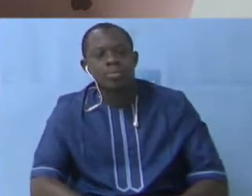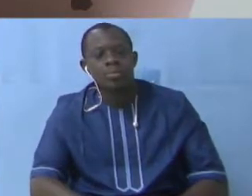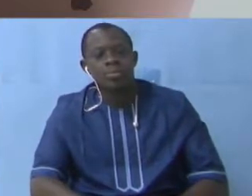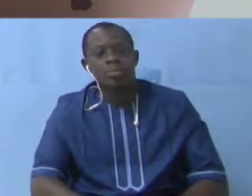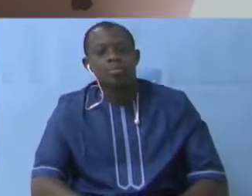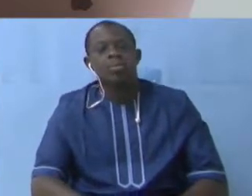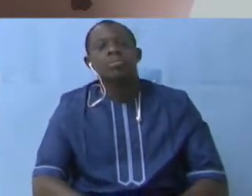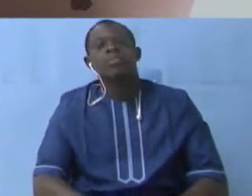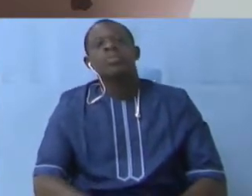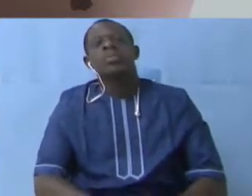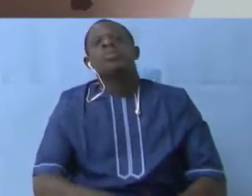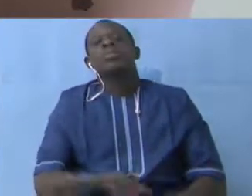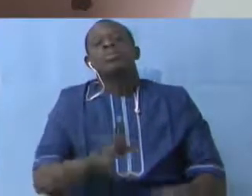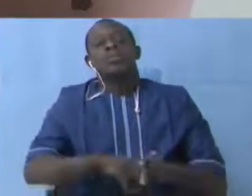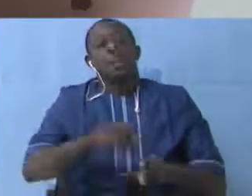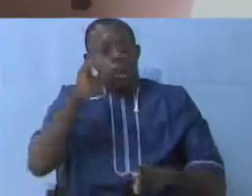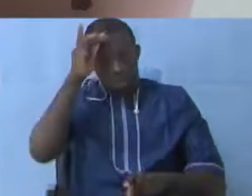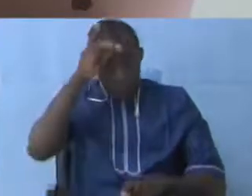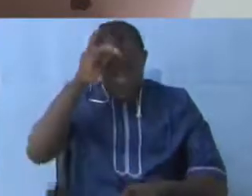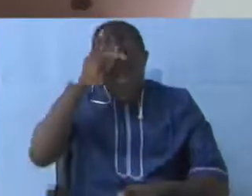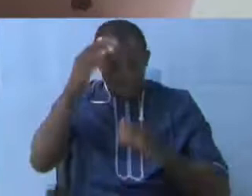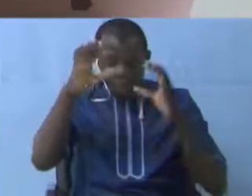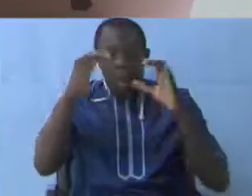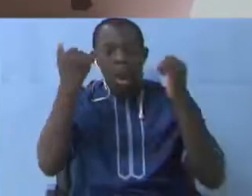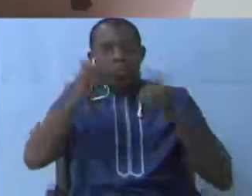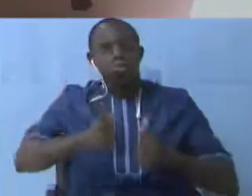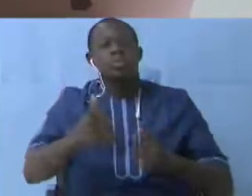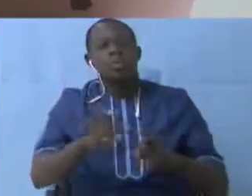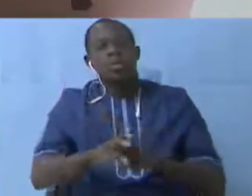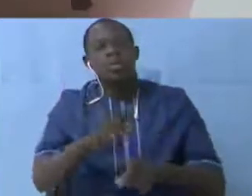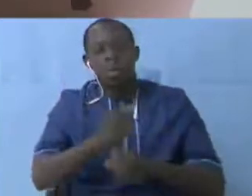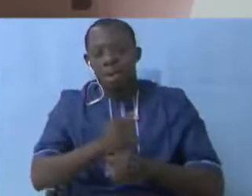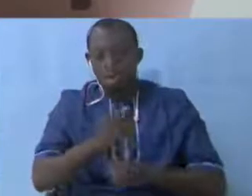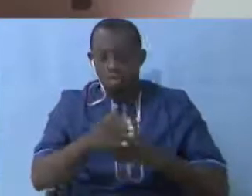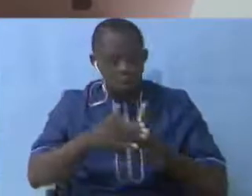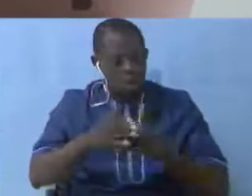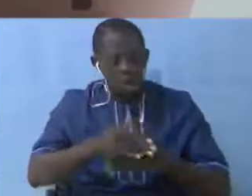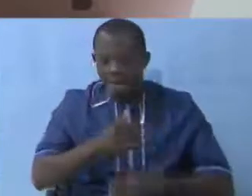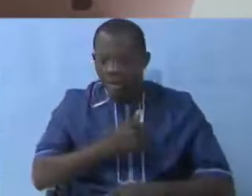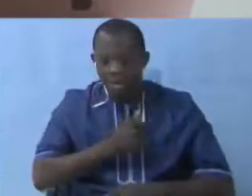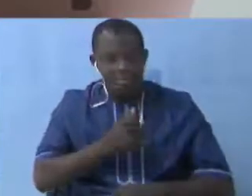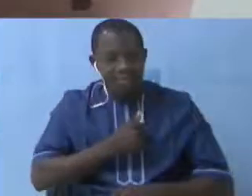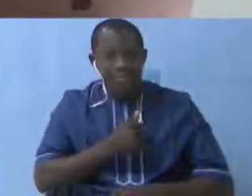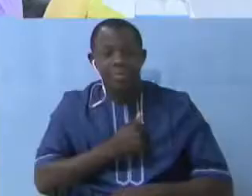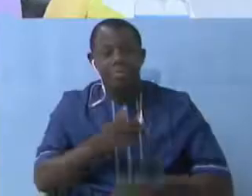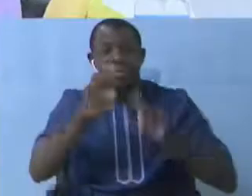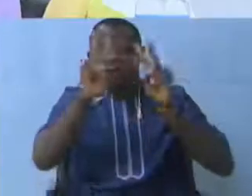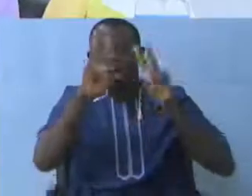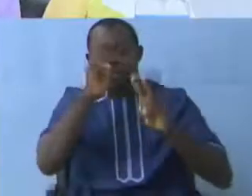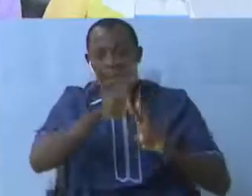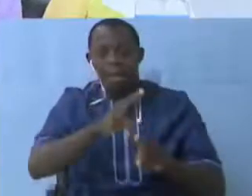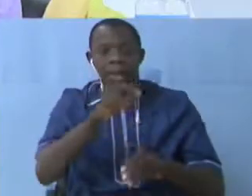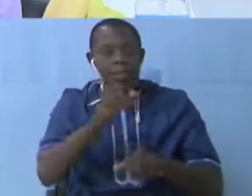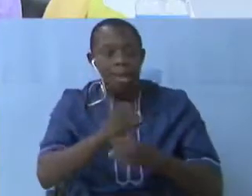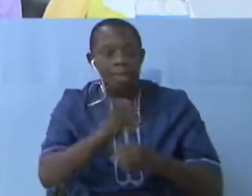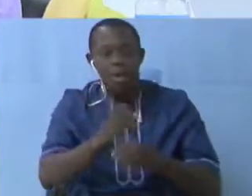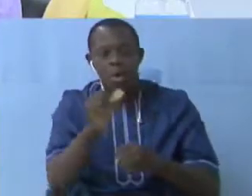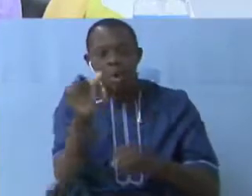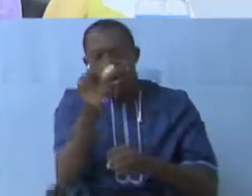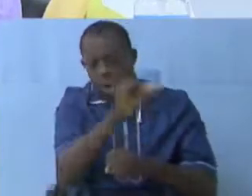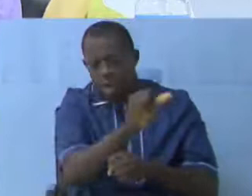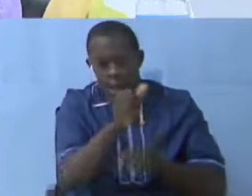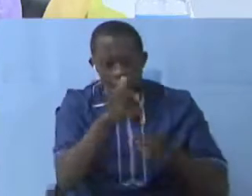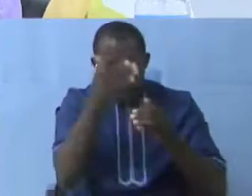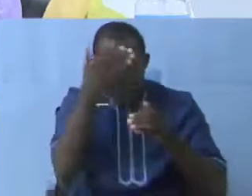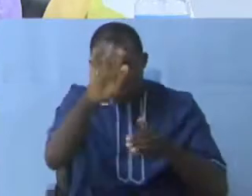jëfoon na yu bari yoo xam ne pour xupaate. He recreated that. Yaya Jammeh tried to recreate another image of him. Yaya